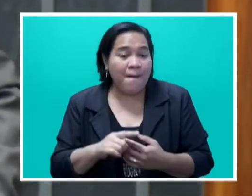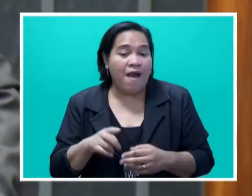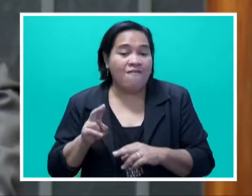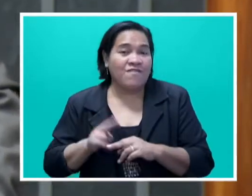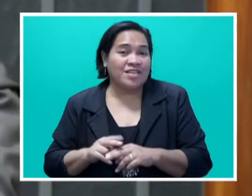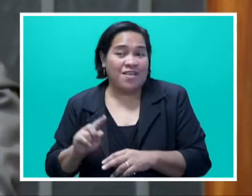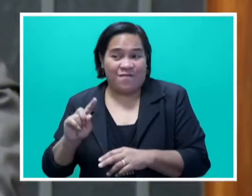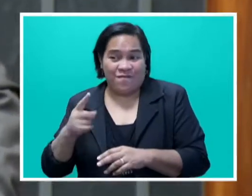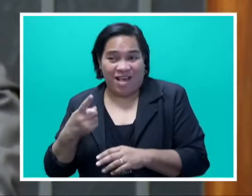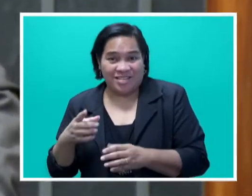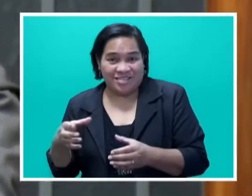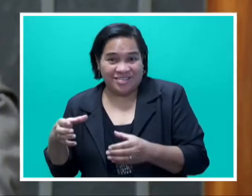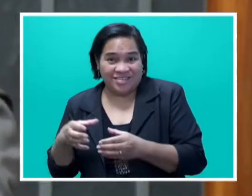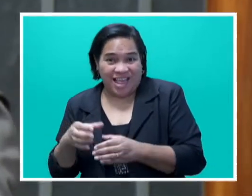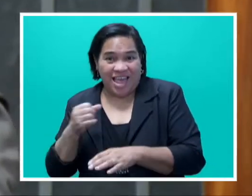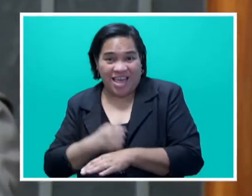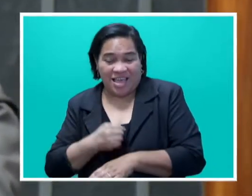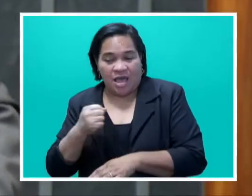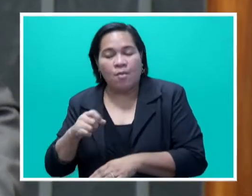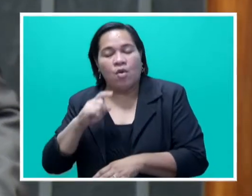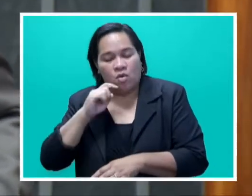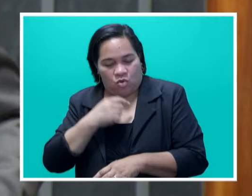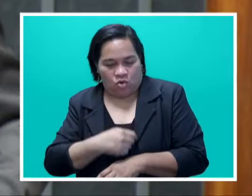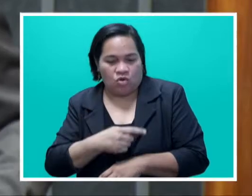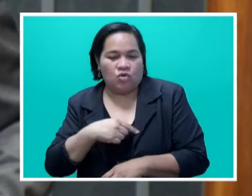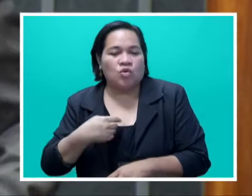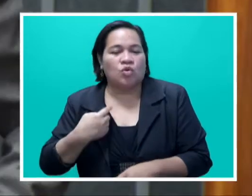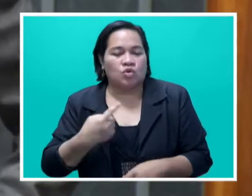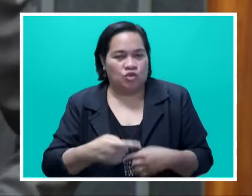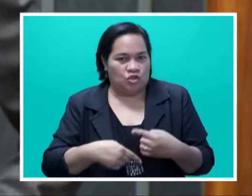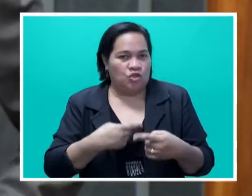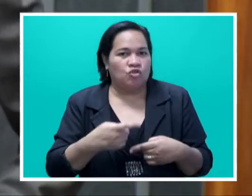has committed to continuing assistance as we move